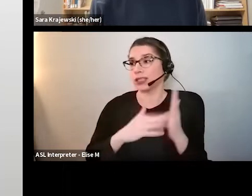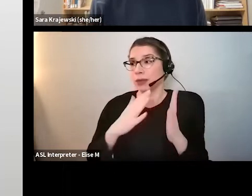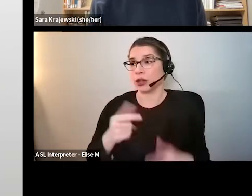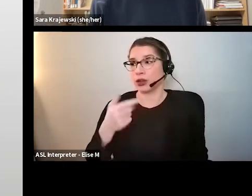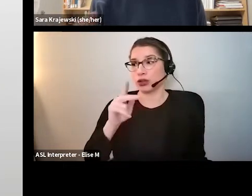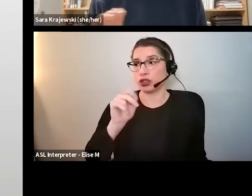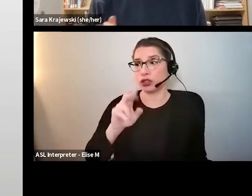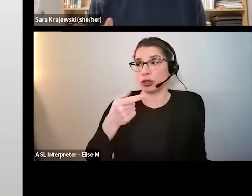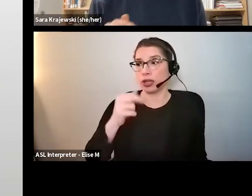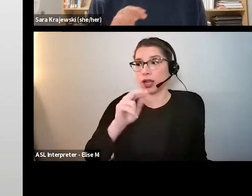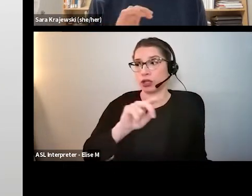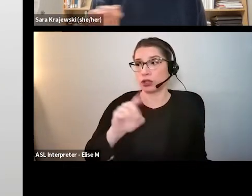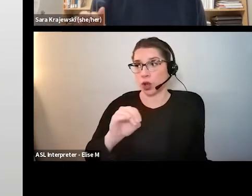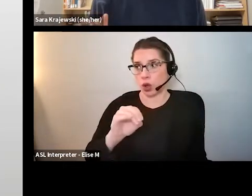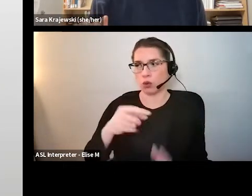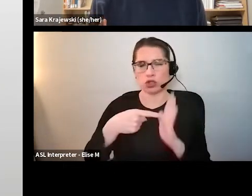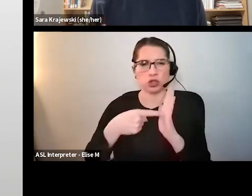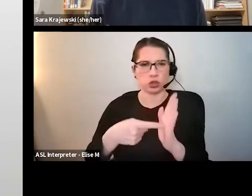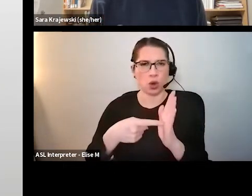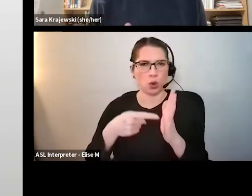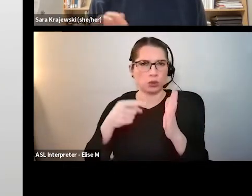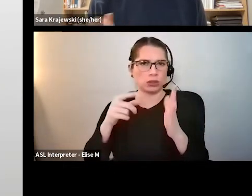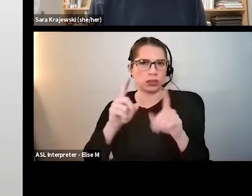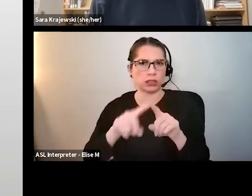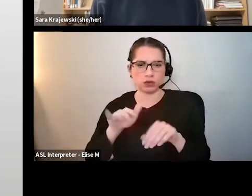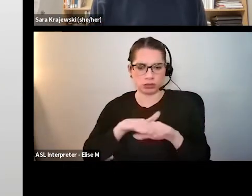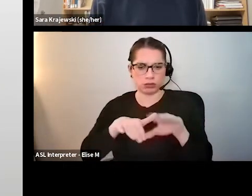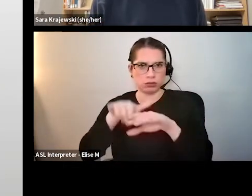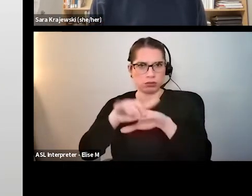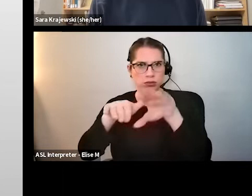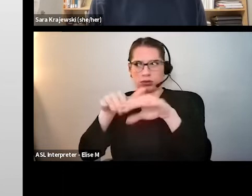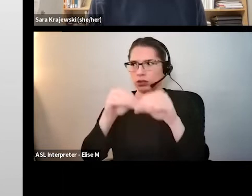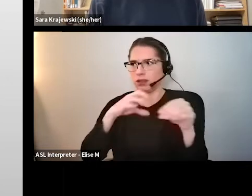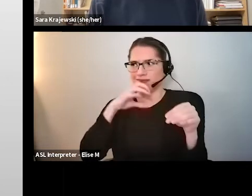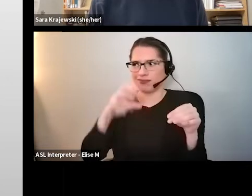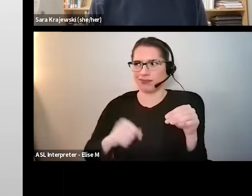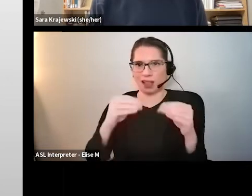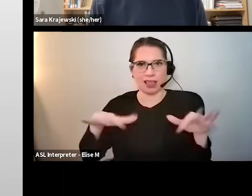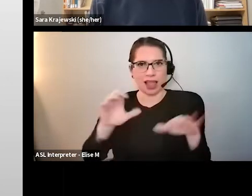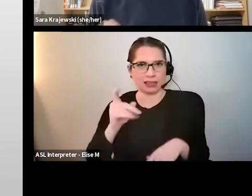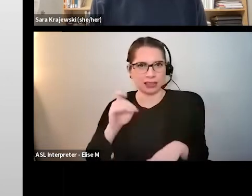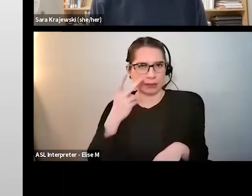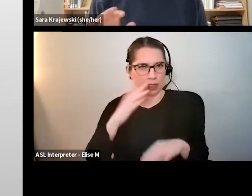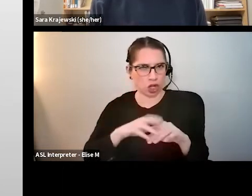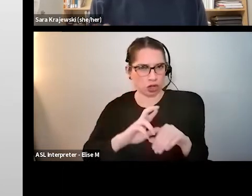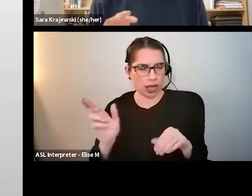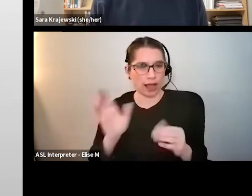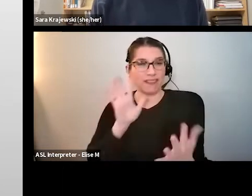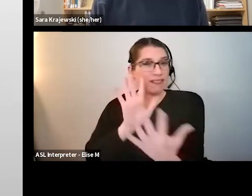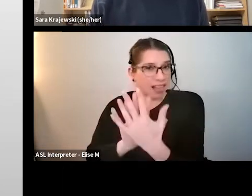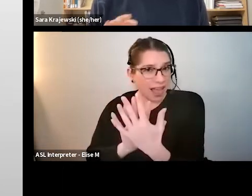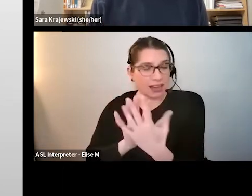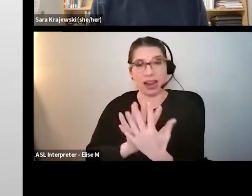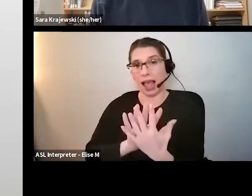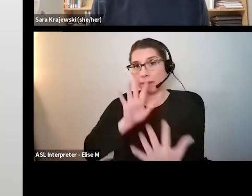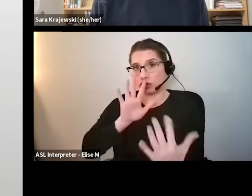and historical strata in archaic landscape, which you see on the right. Flat, abstract layers of